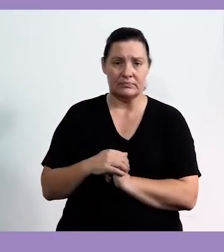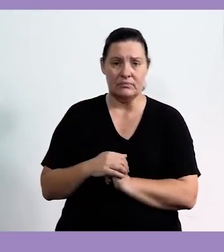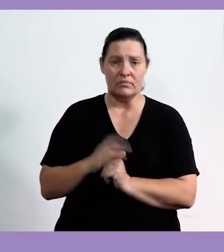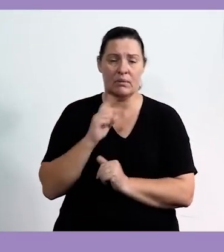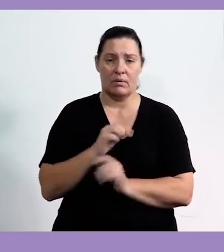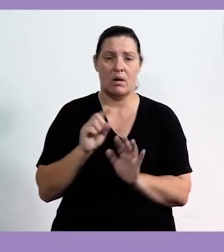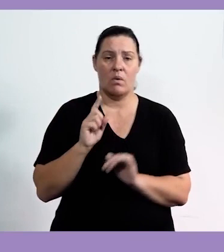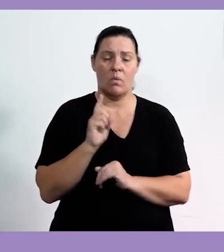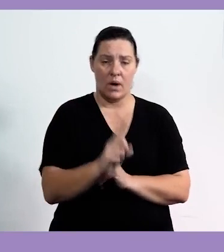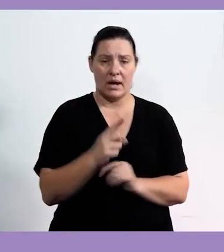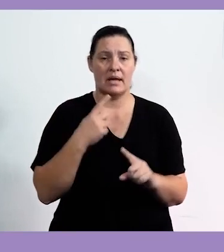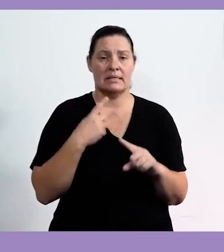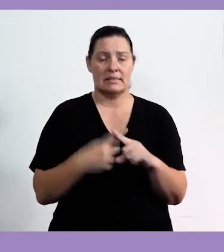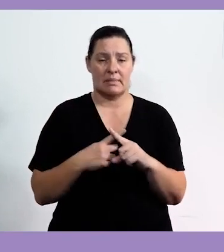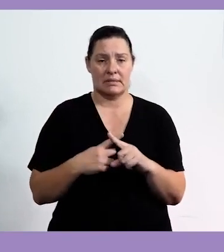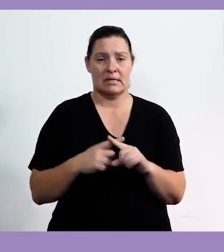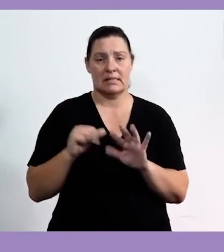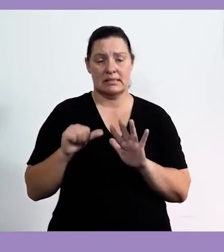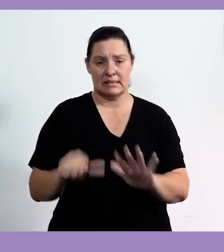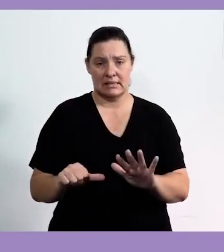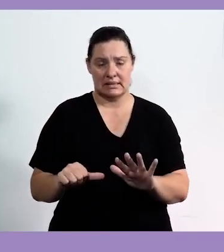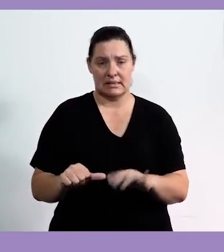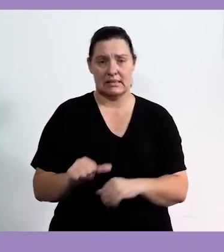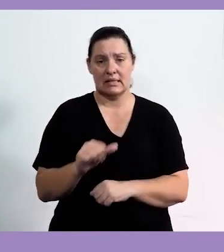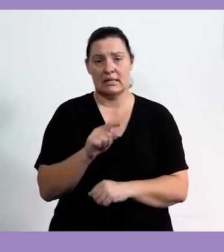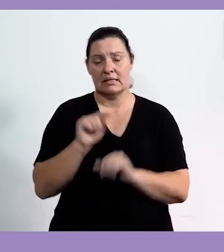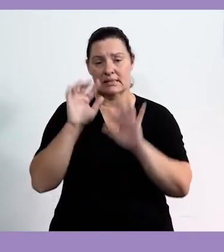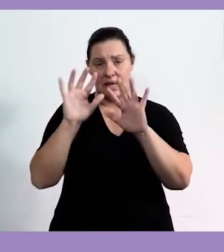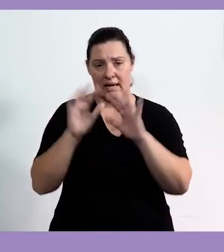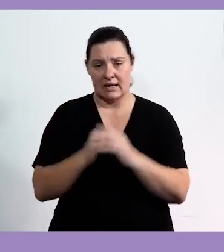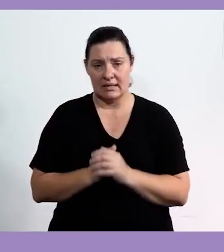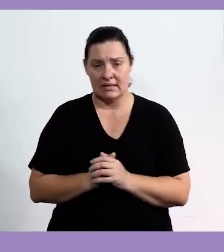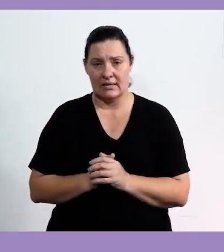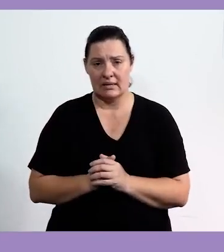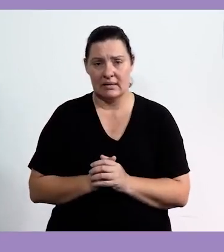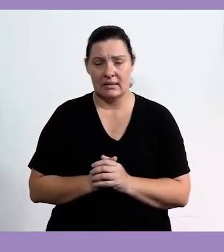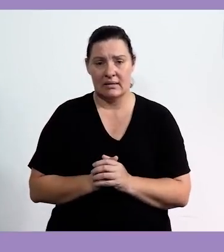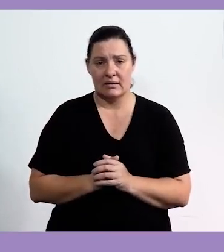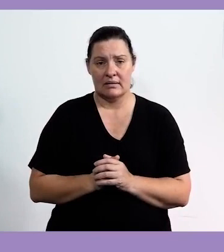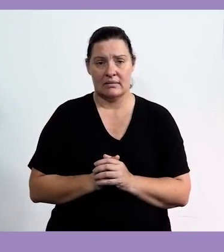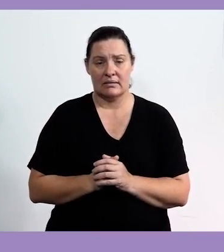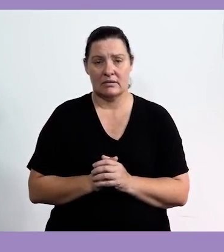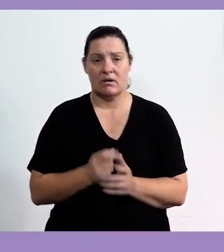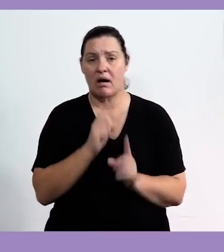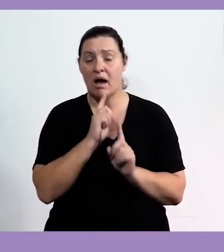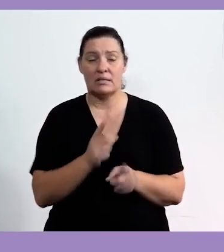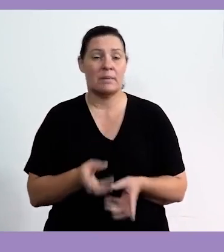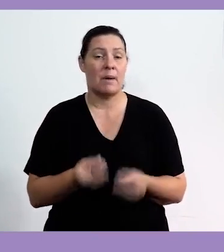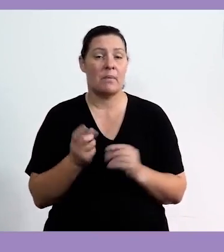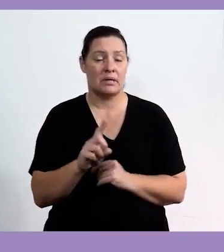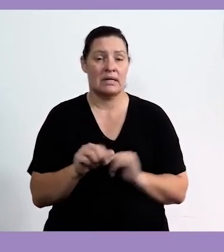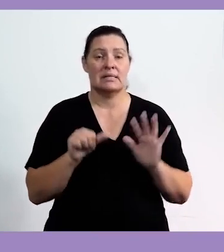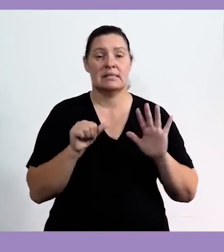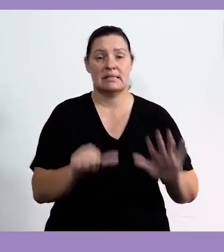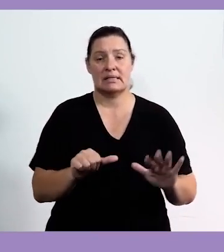exponents. So that is going to be 1 multiplied by 6 to the exponent 10, and we are going to get an